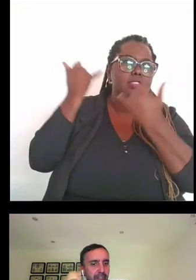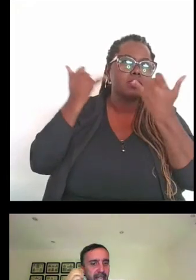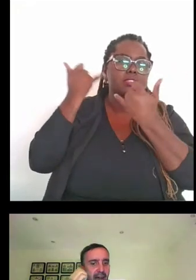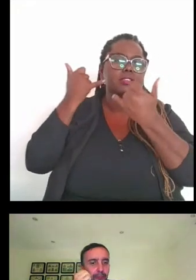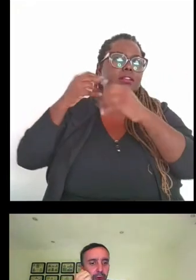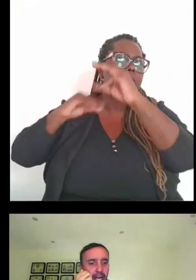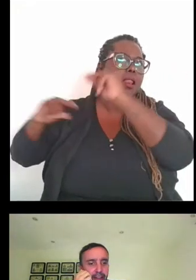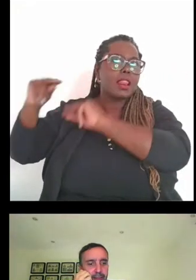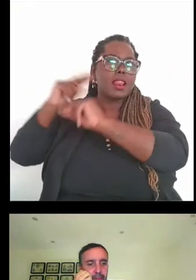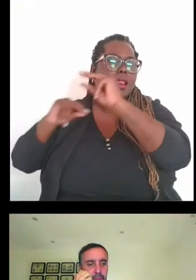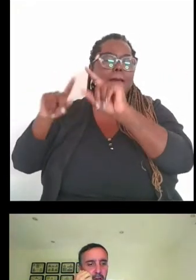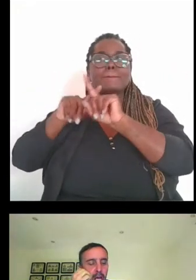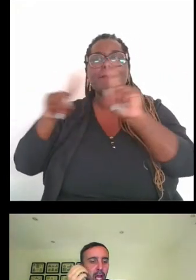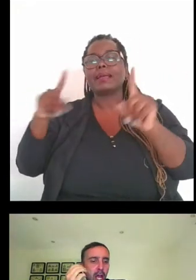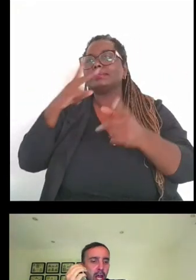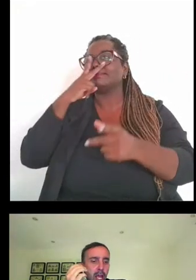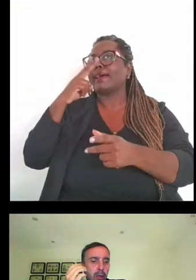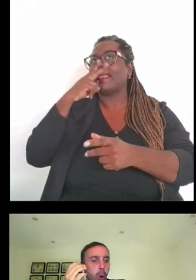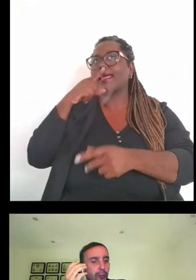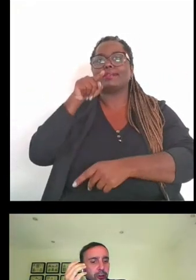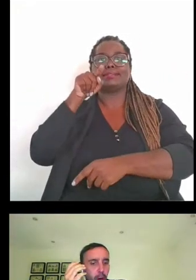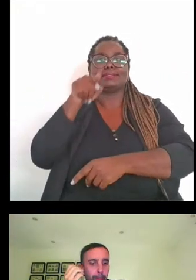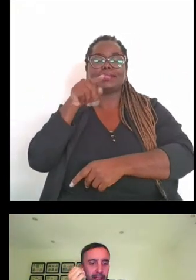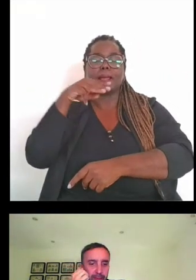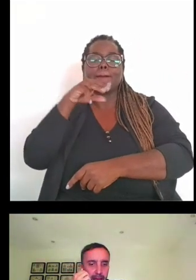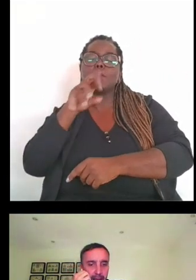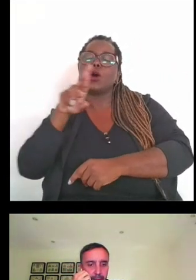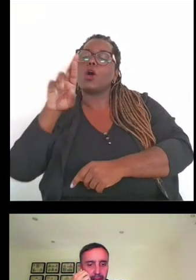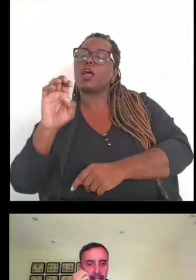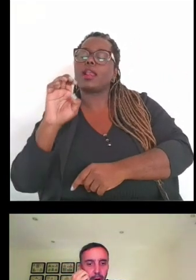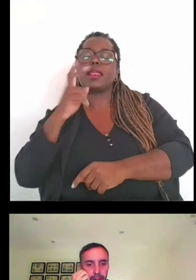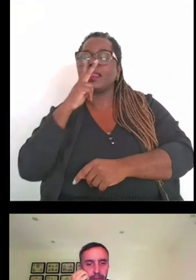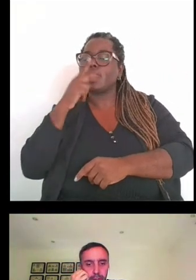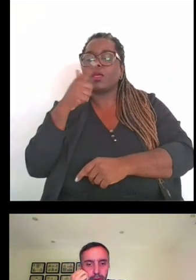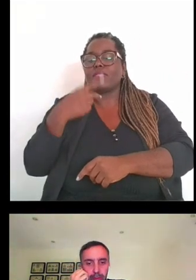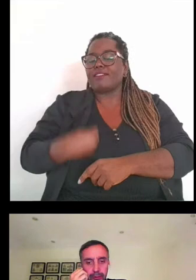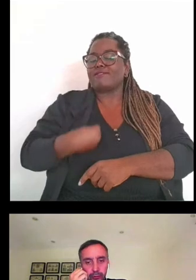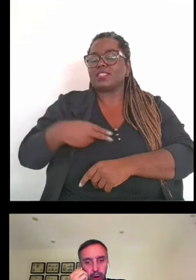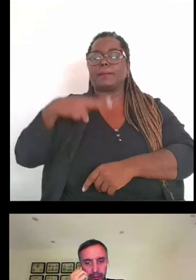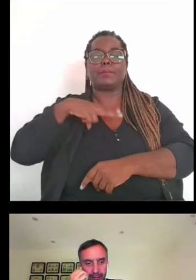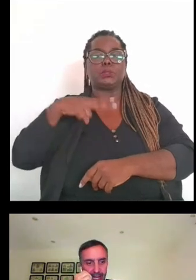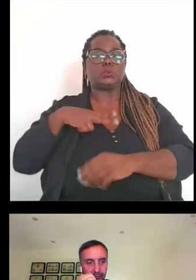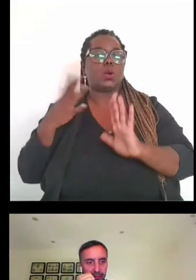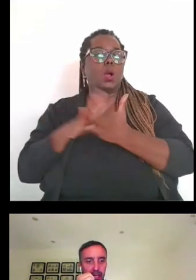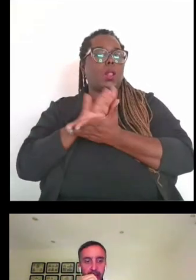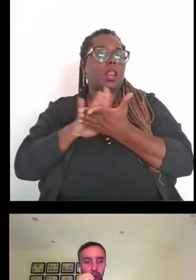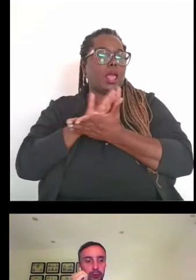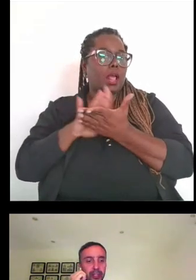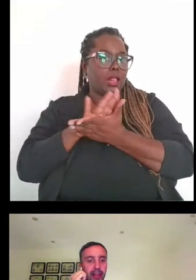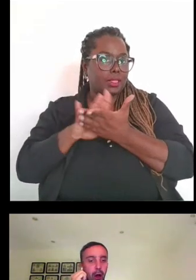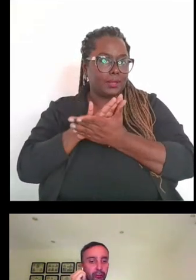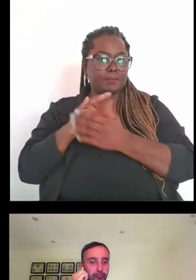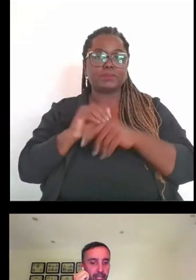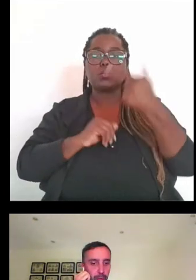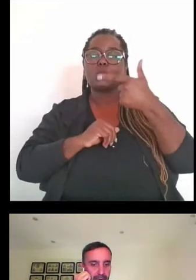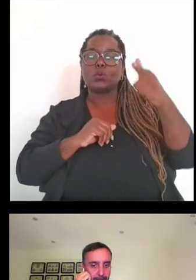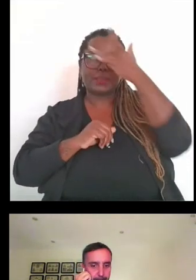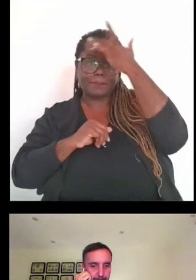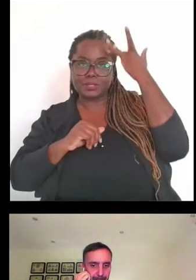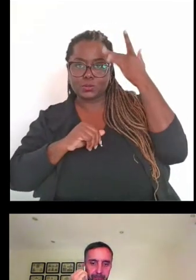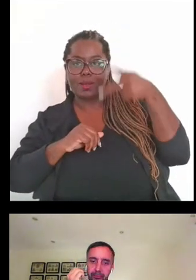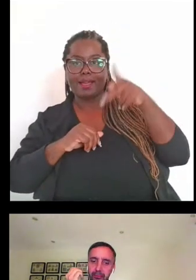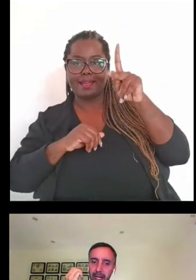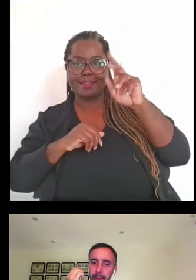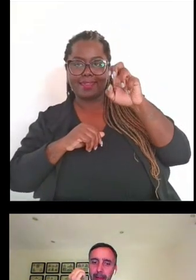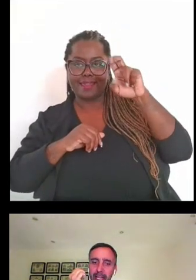and Kevin Keim writes he was a complex man and those who knew him throughout his life knew him in their own special